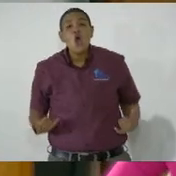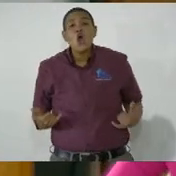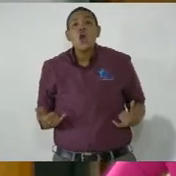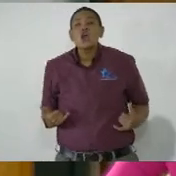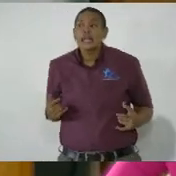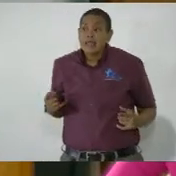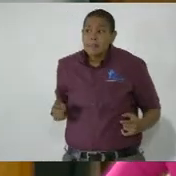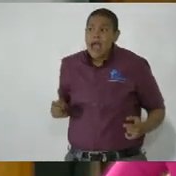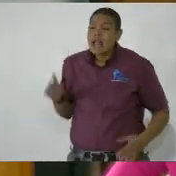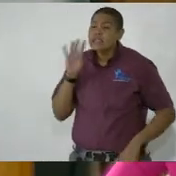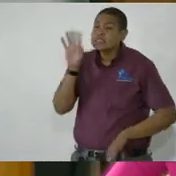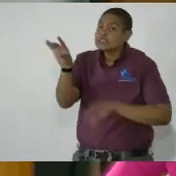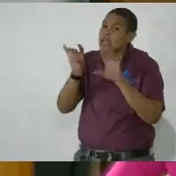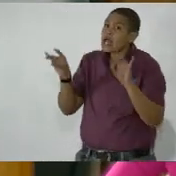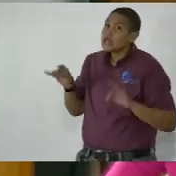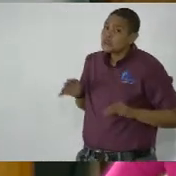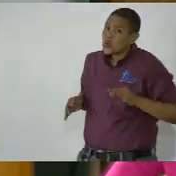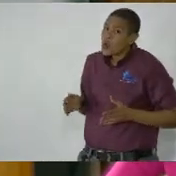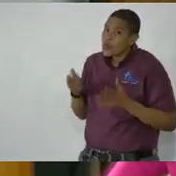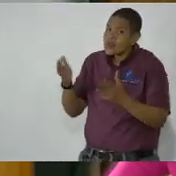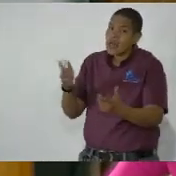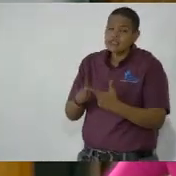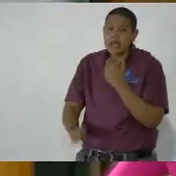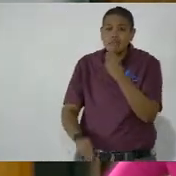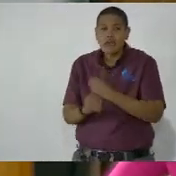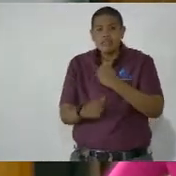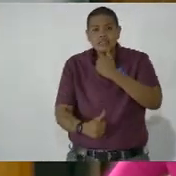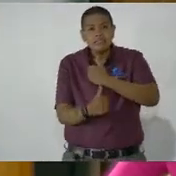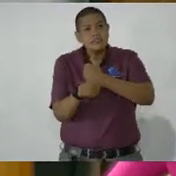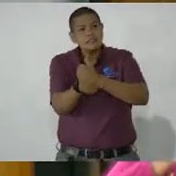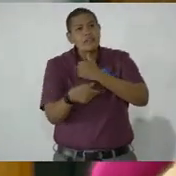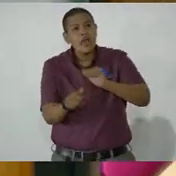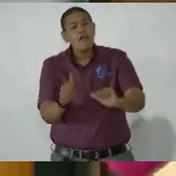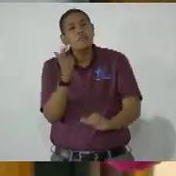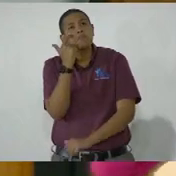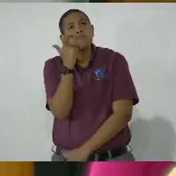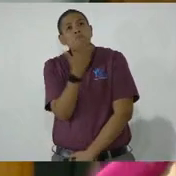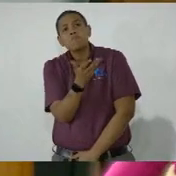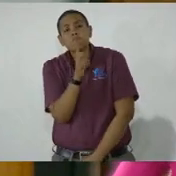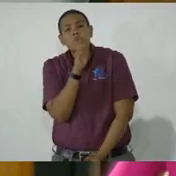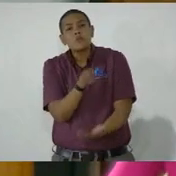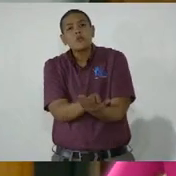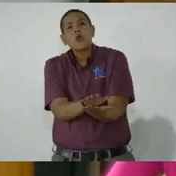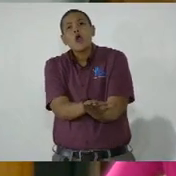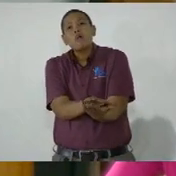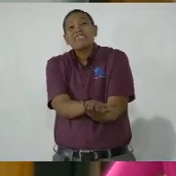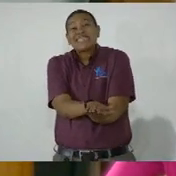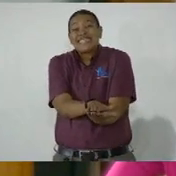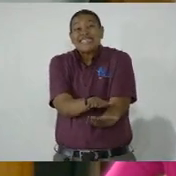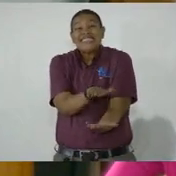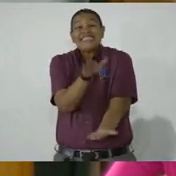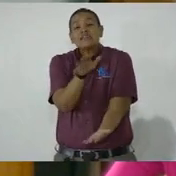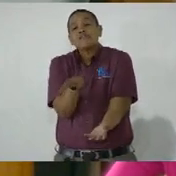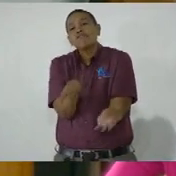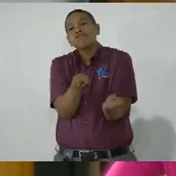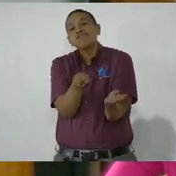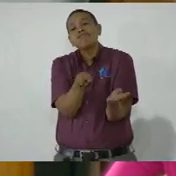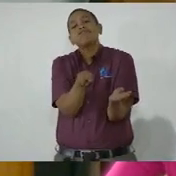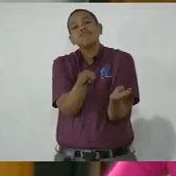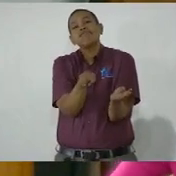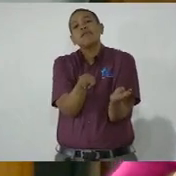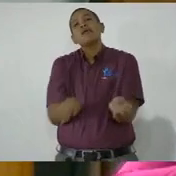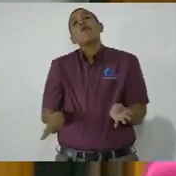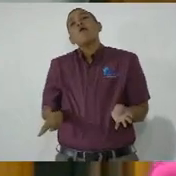pilot in selected courts, has assisted in this effort as documents filed electronically were uploaded to